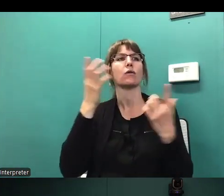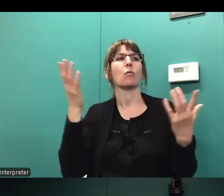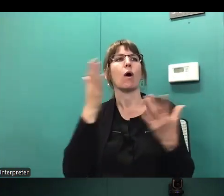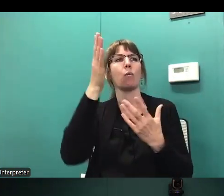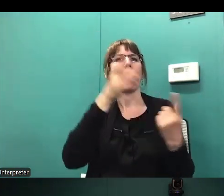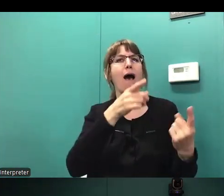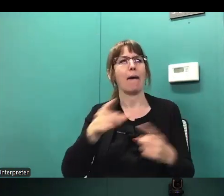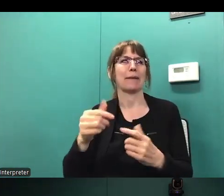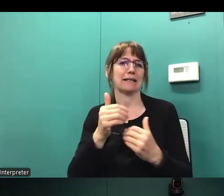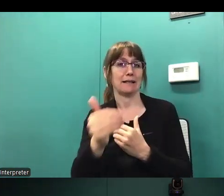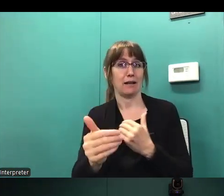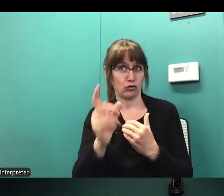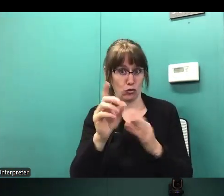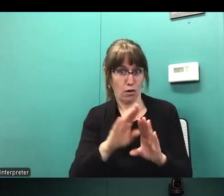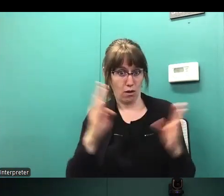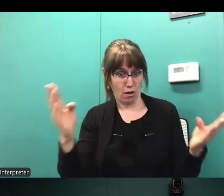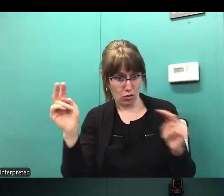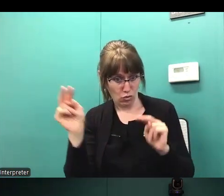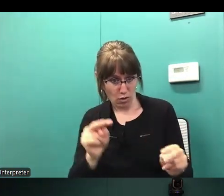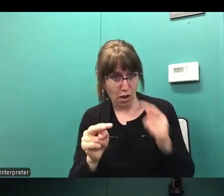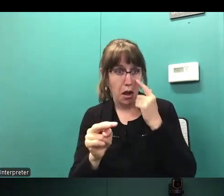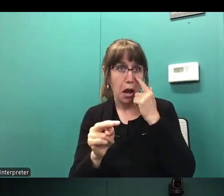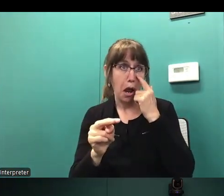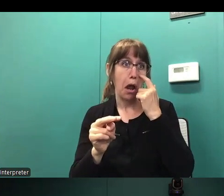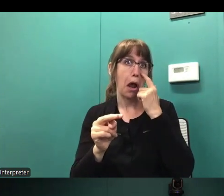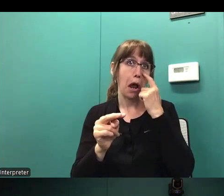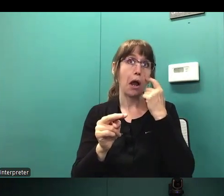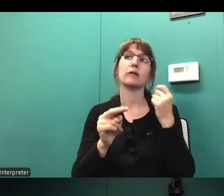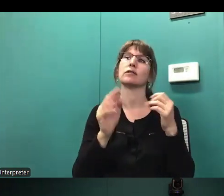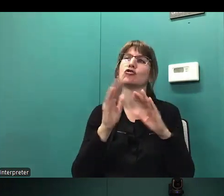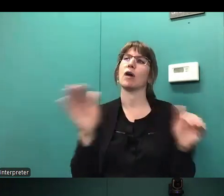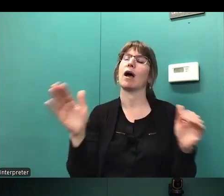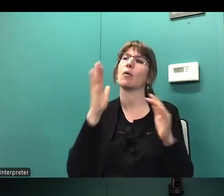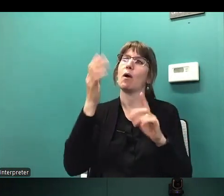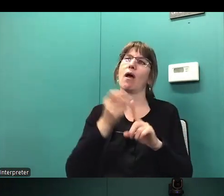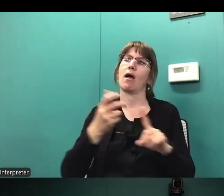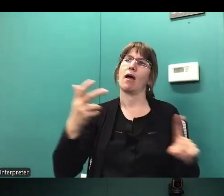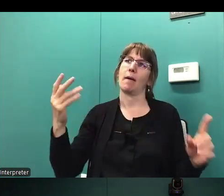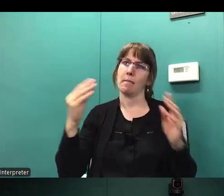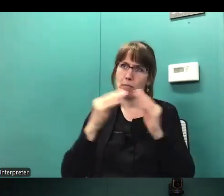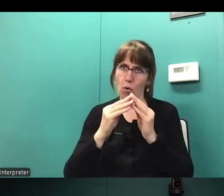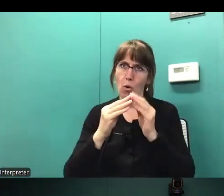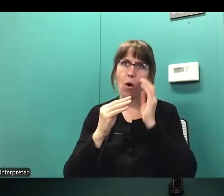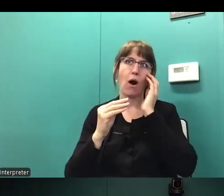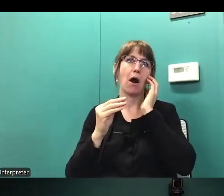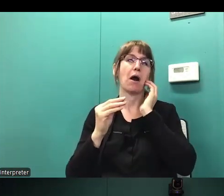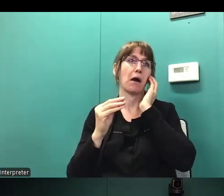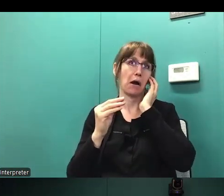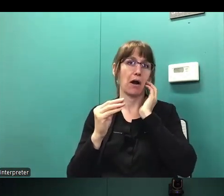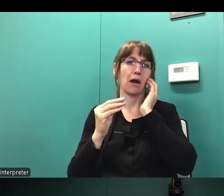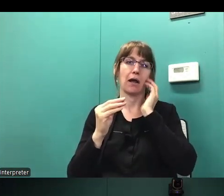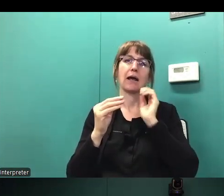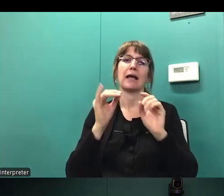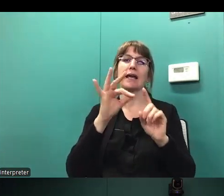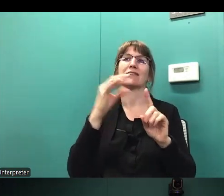like open it up and look? Those kinds of things. A child will elaborate more on something not present in a room that the listener doesn't know about. So